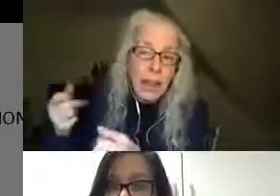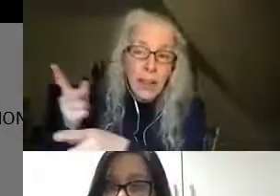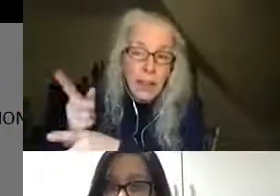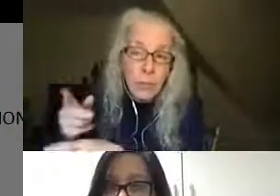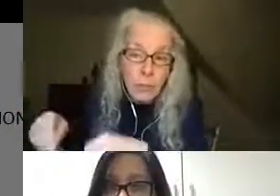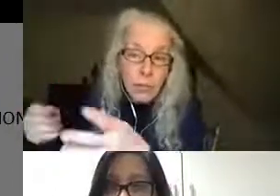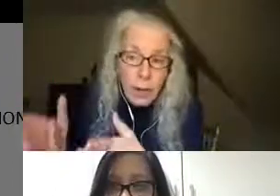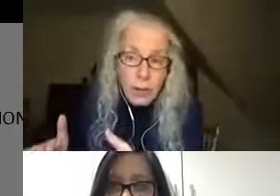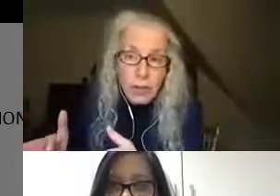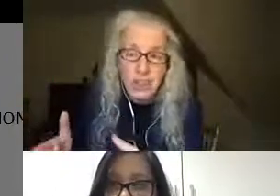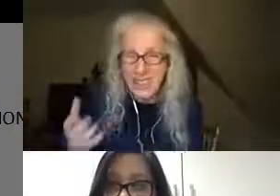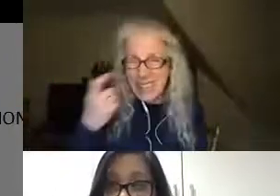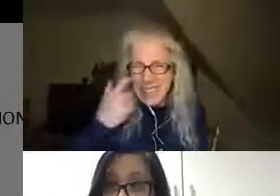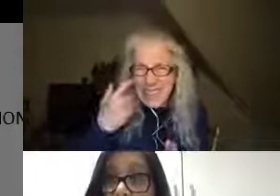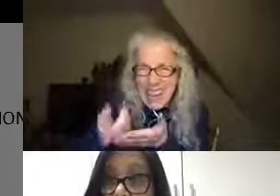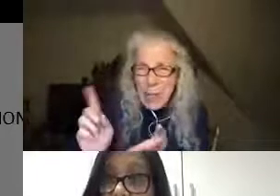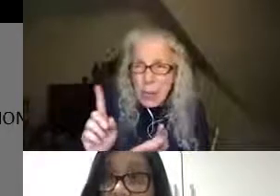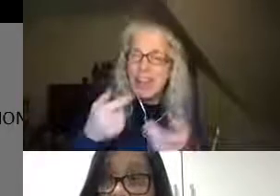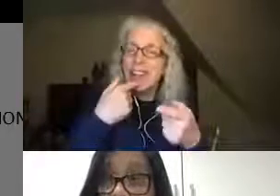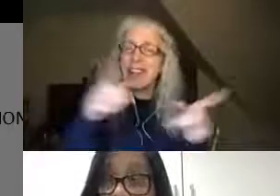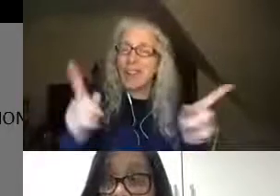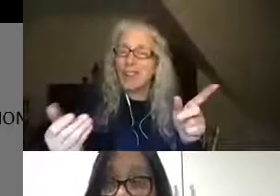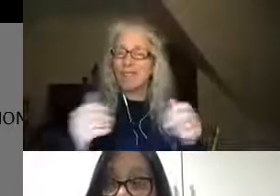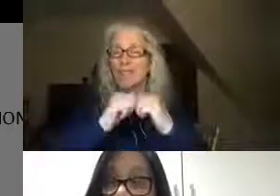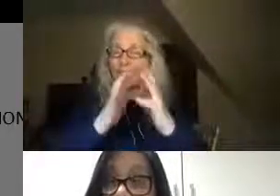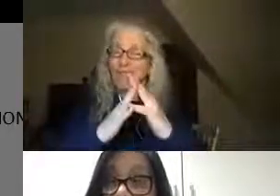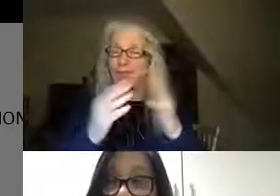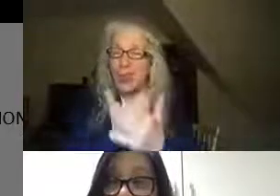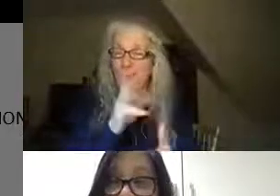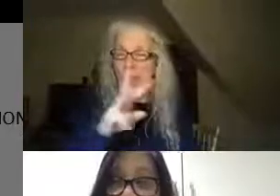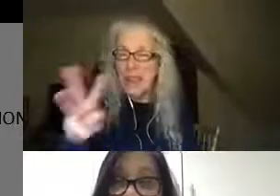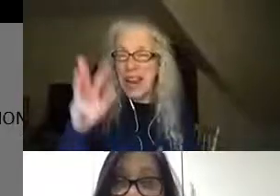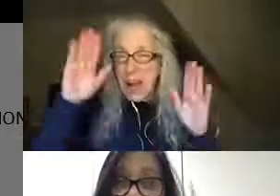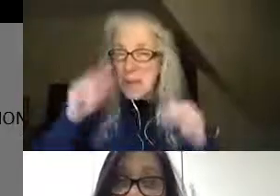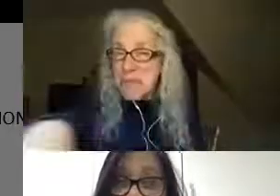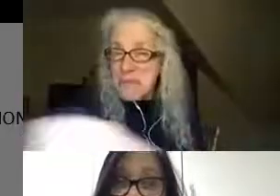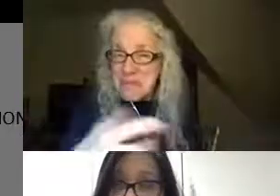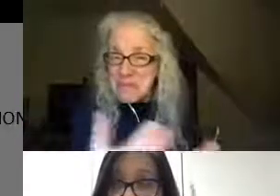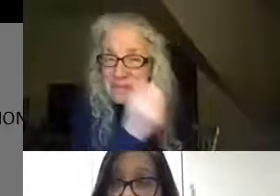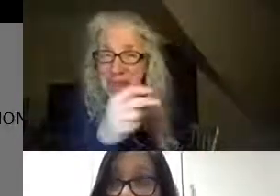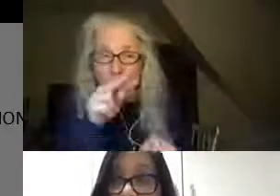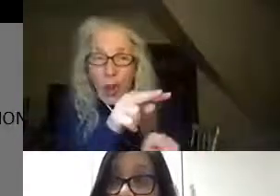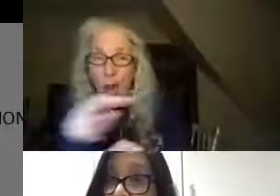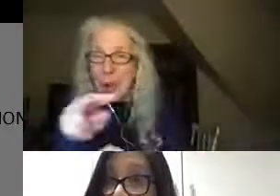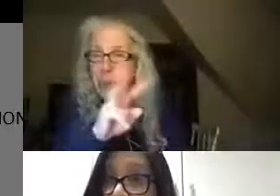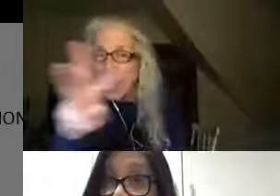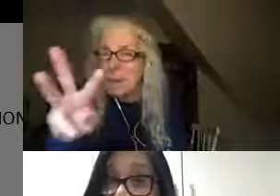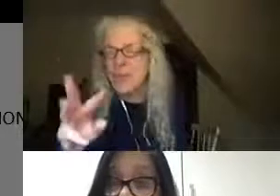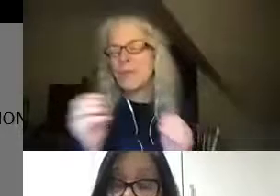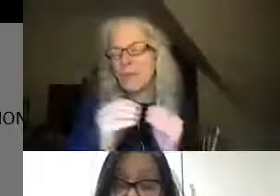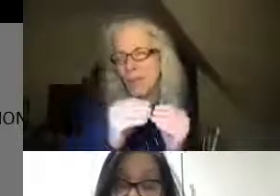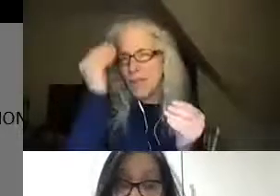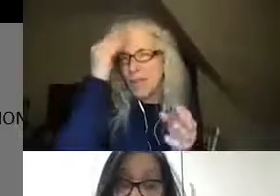Just last week, we announced our new website, and I hope folks have had the opportunity to see that, and you can learn more about the